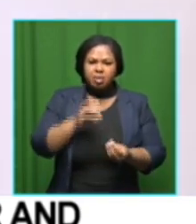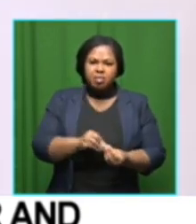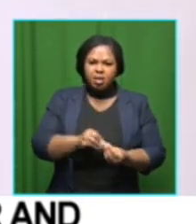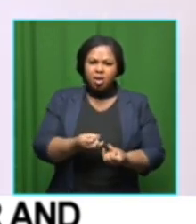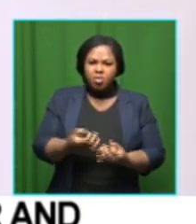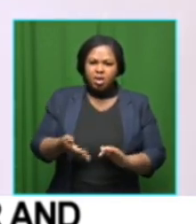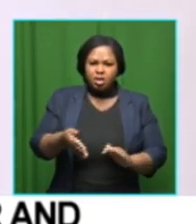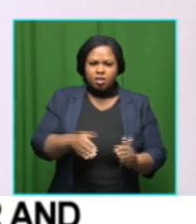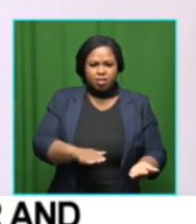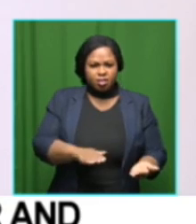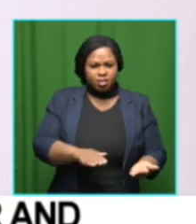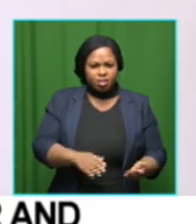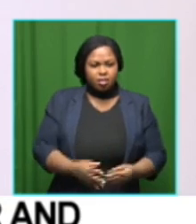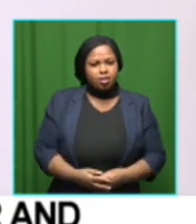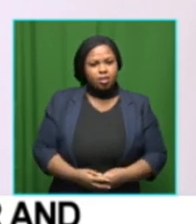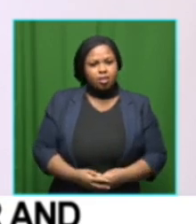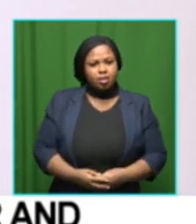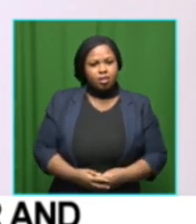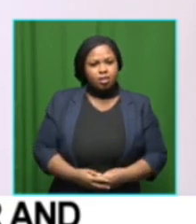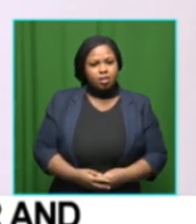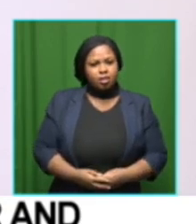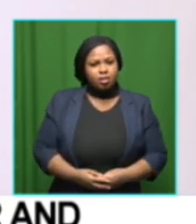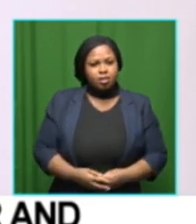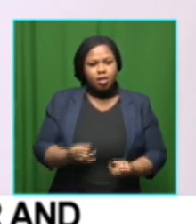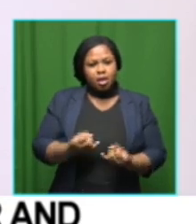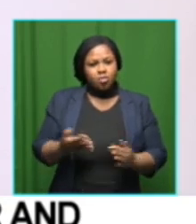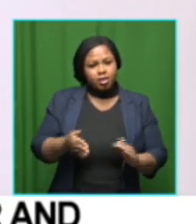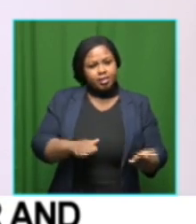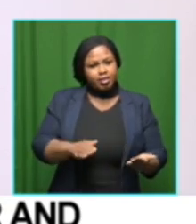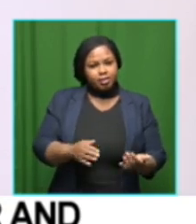please? Yeah, death toll. Okay.